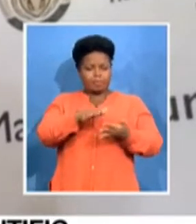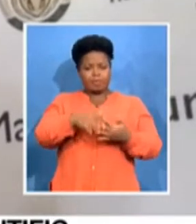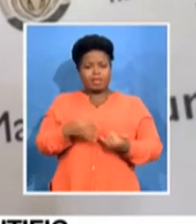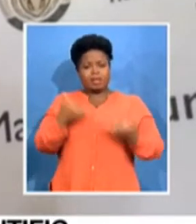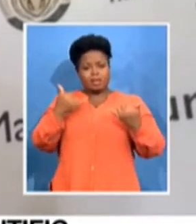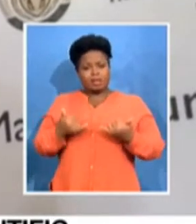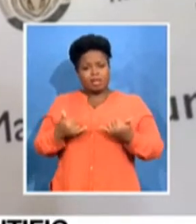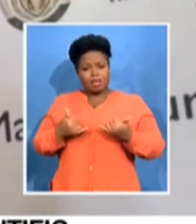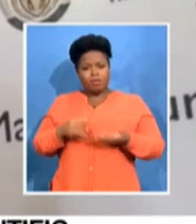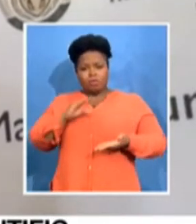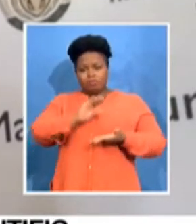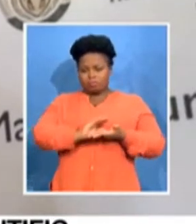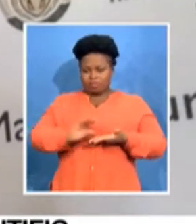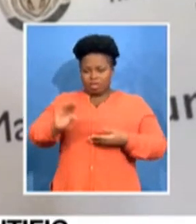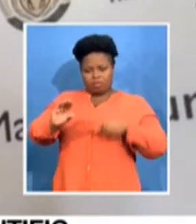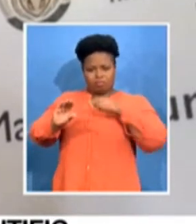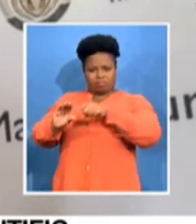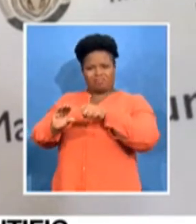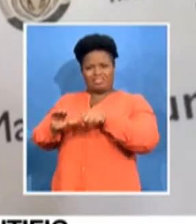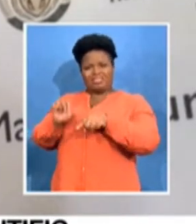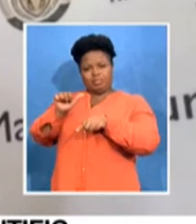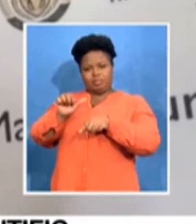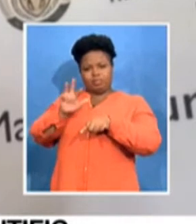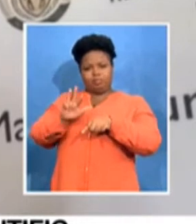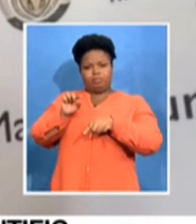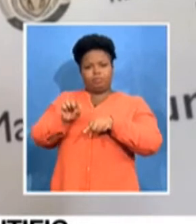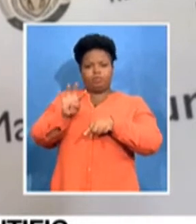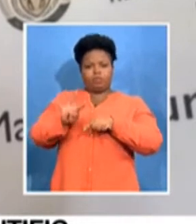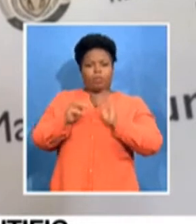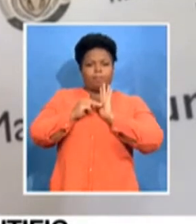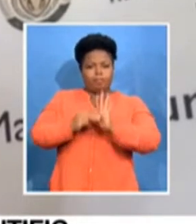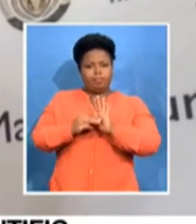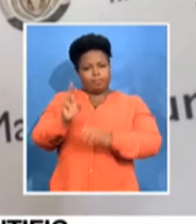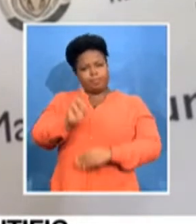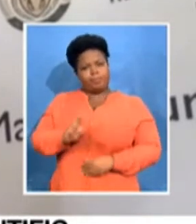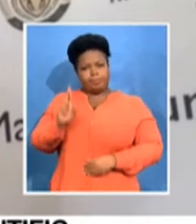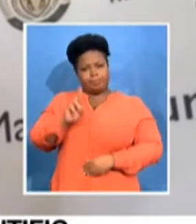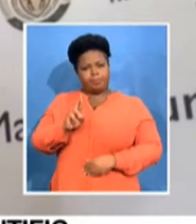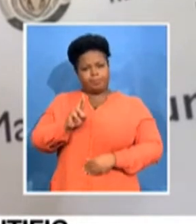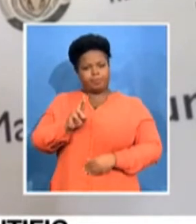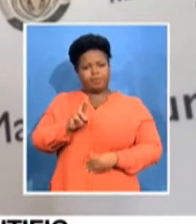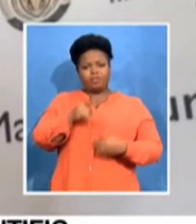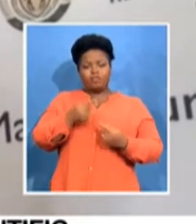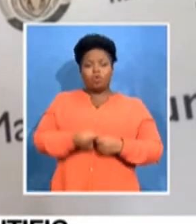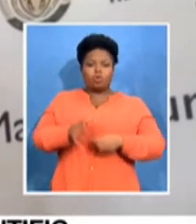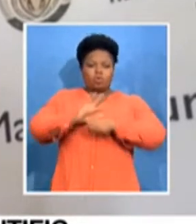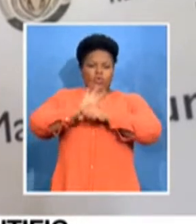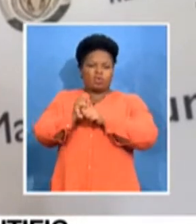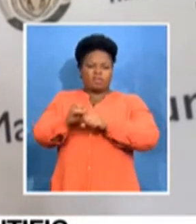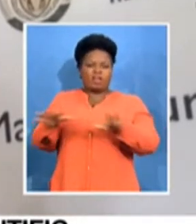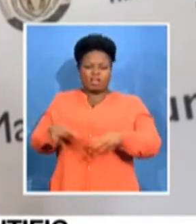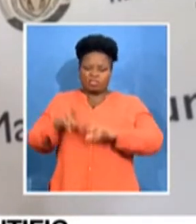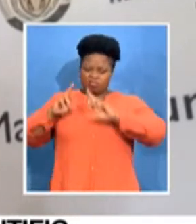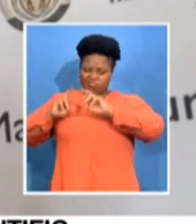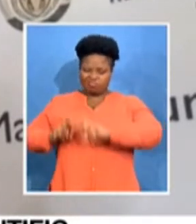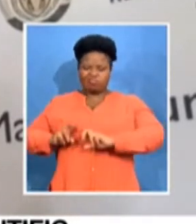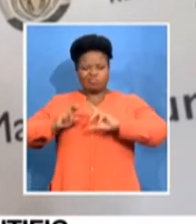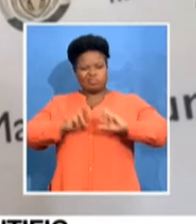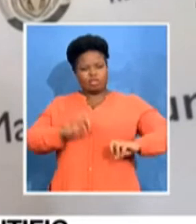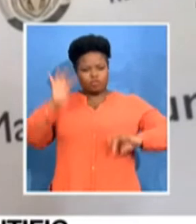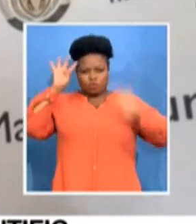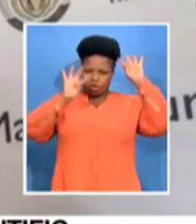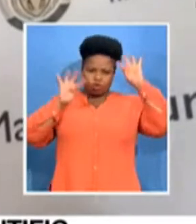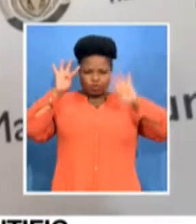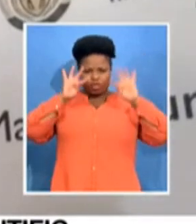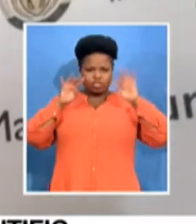69.4 million rands in funding for COVID-19 research and innovation, covering a total